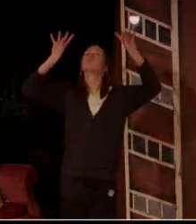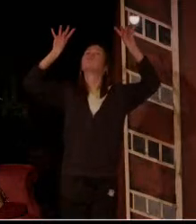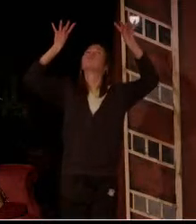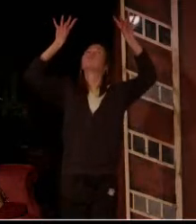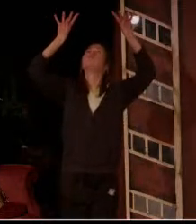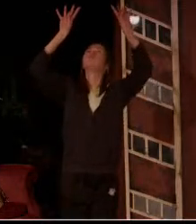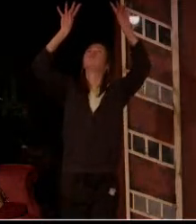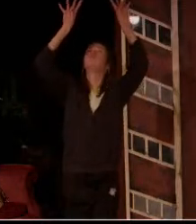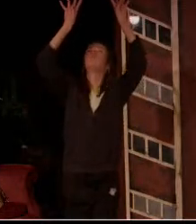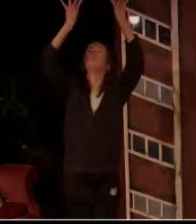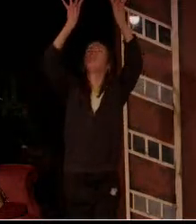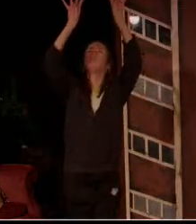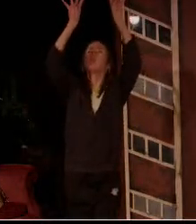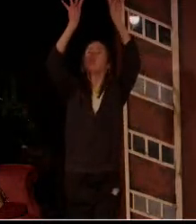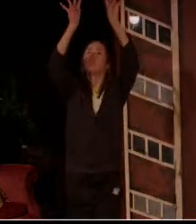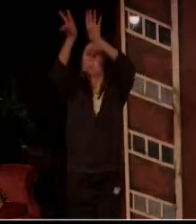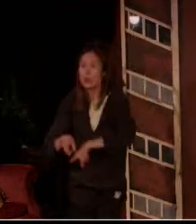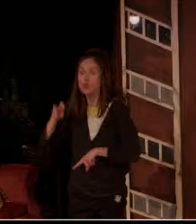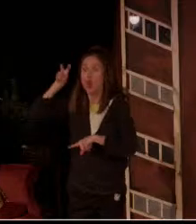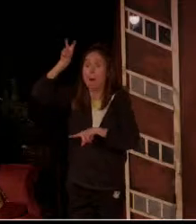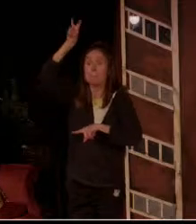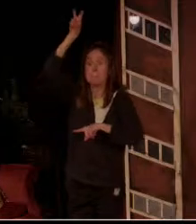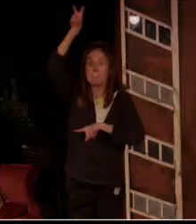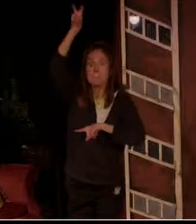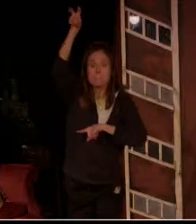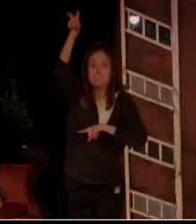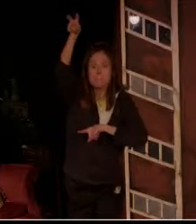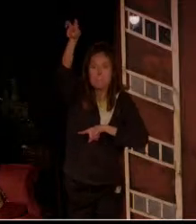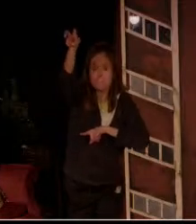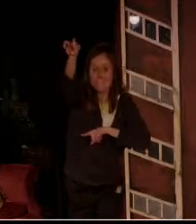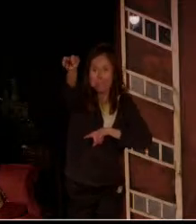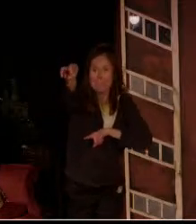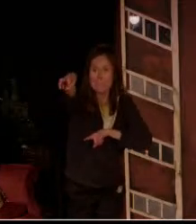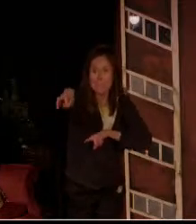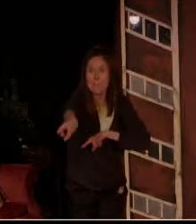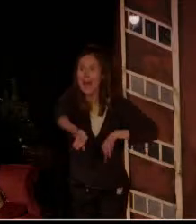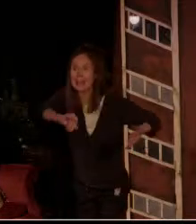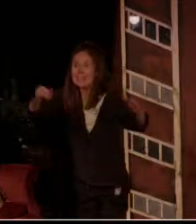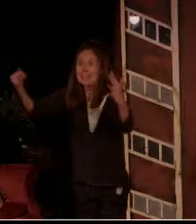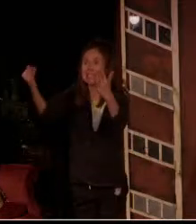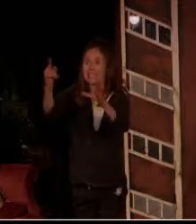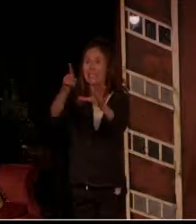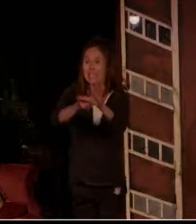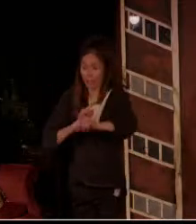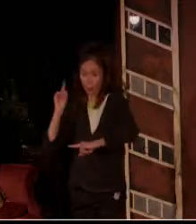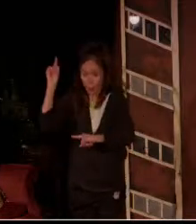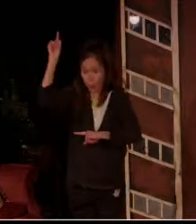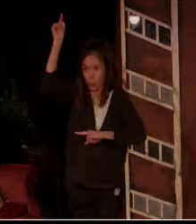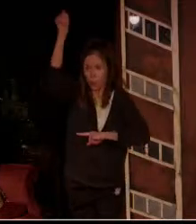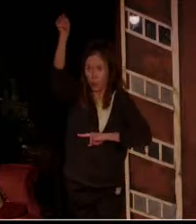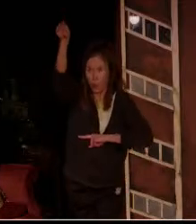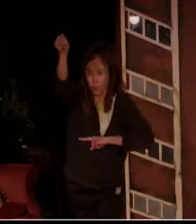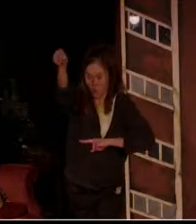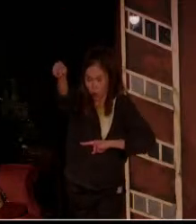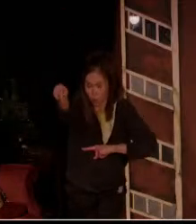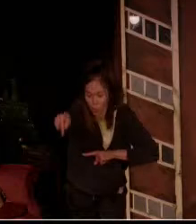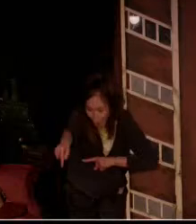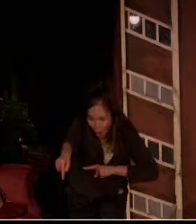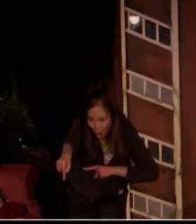between. Leontes, the effects of his mad jealousy so grieving, he secludes